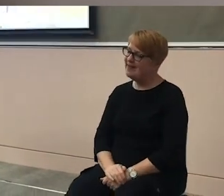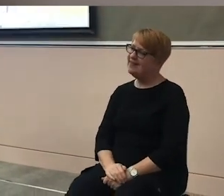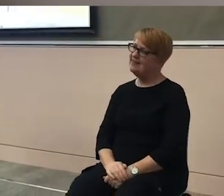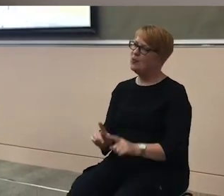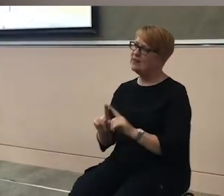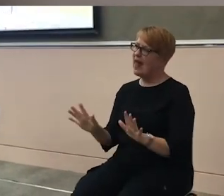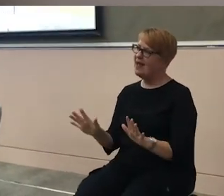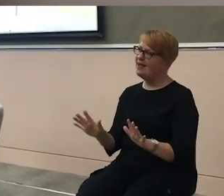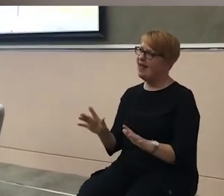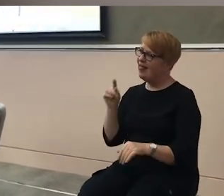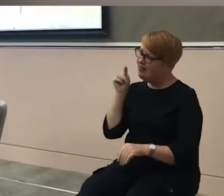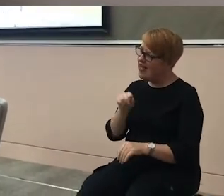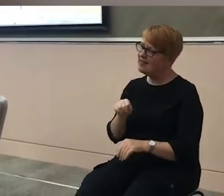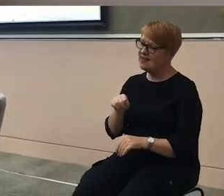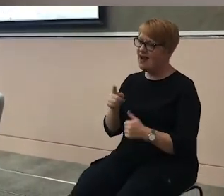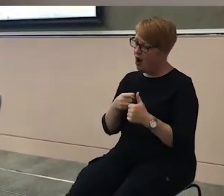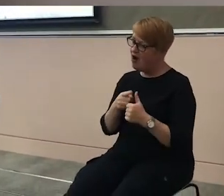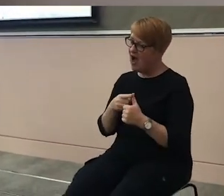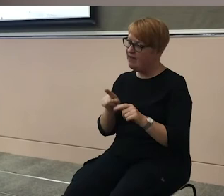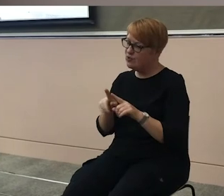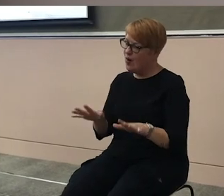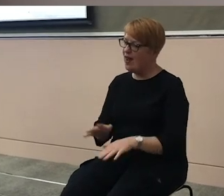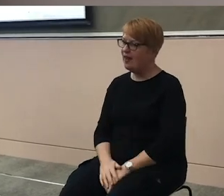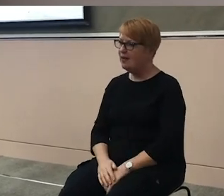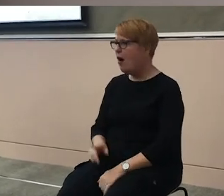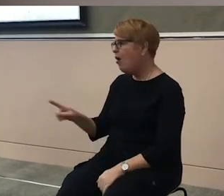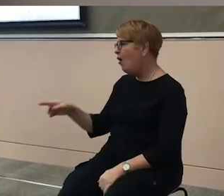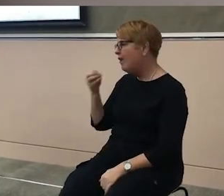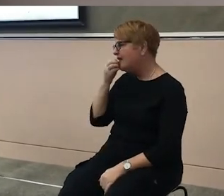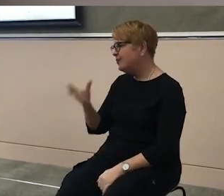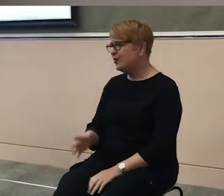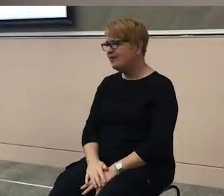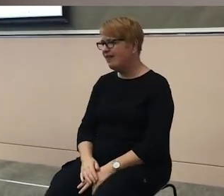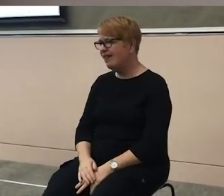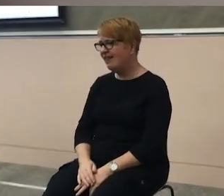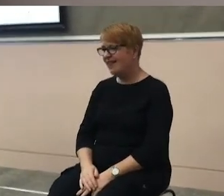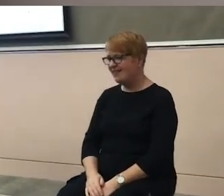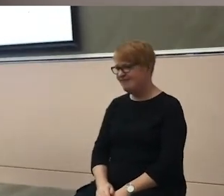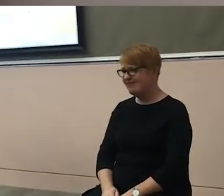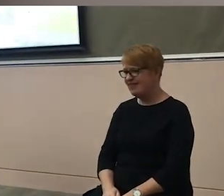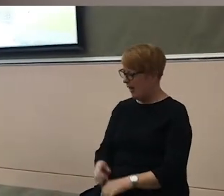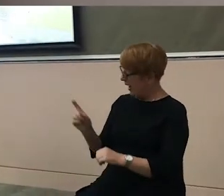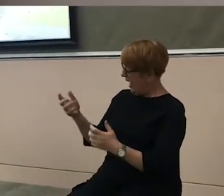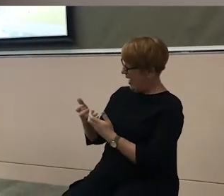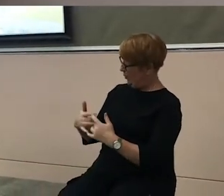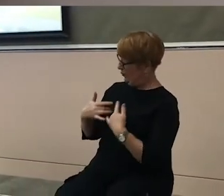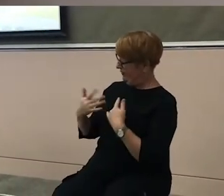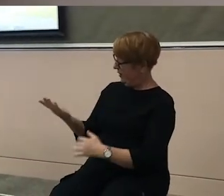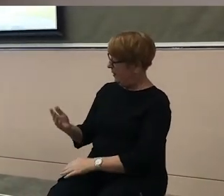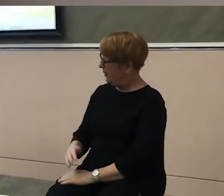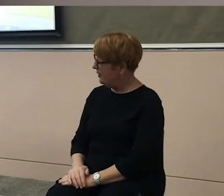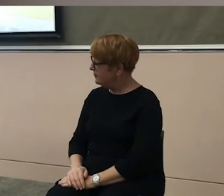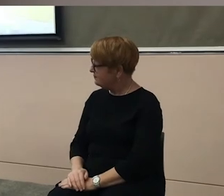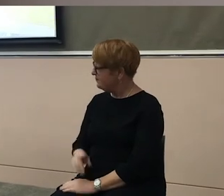well. Yeah. Mm. That's beautiful. But how do you feel in terms of that idea of archive